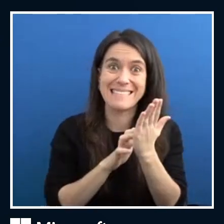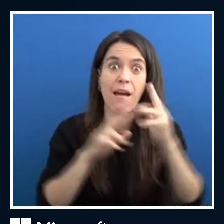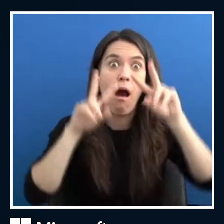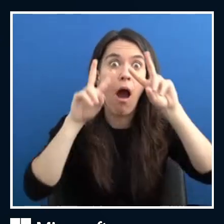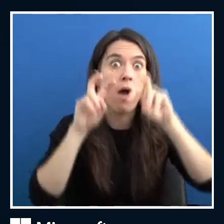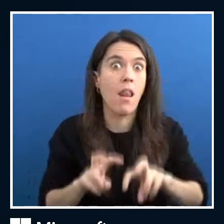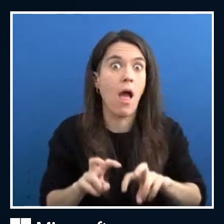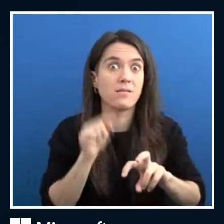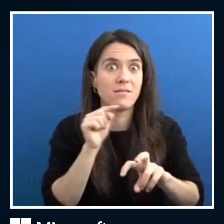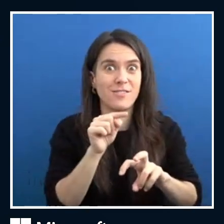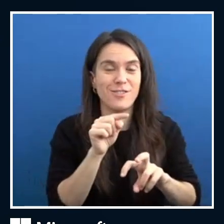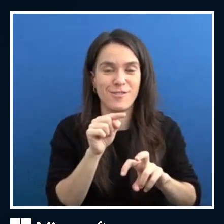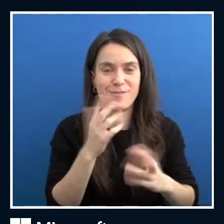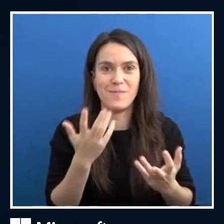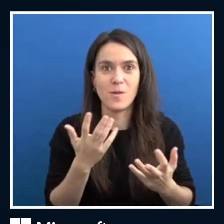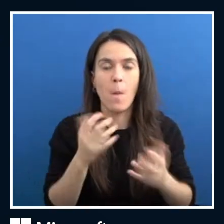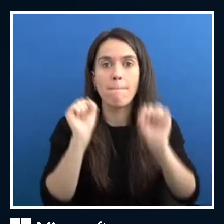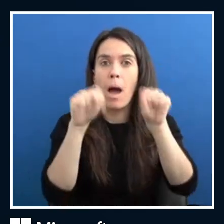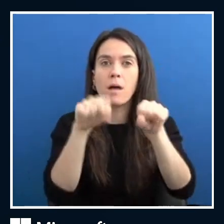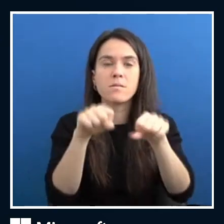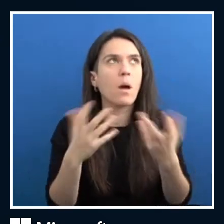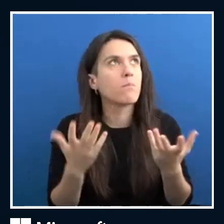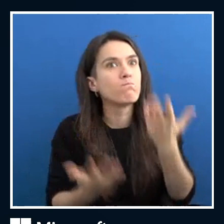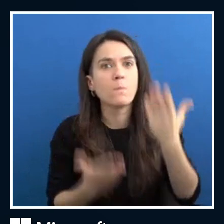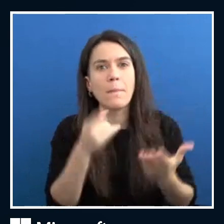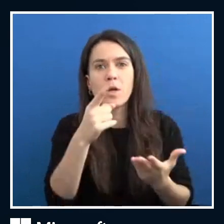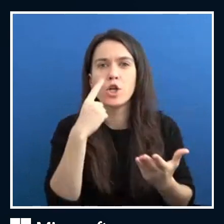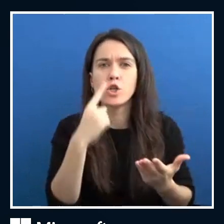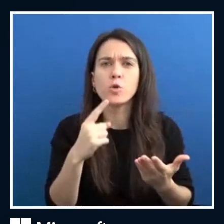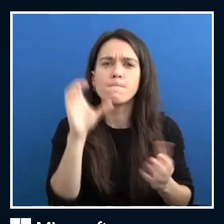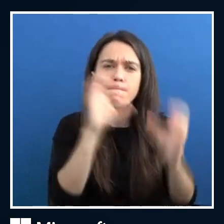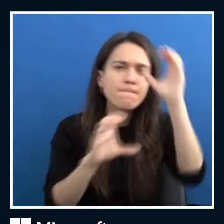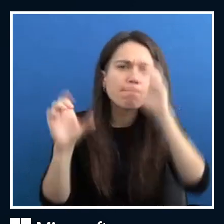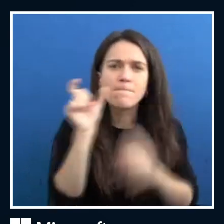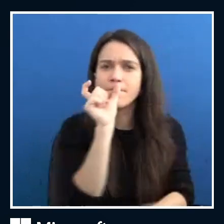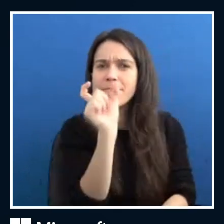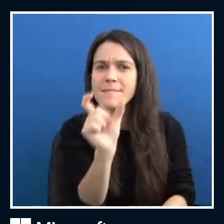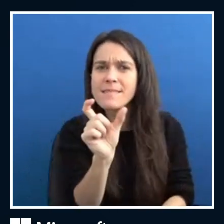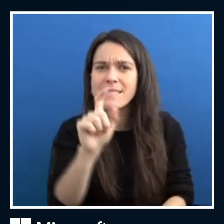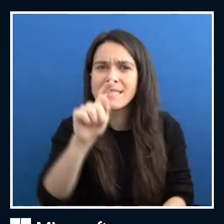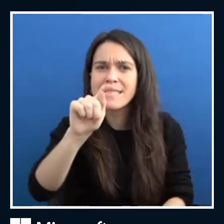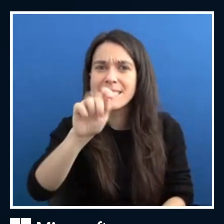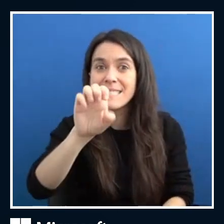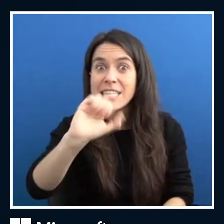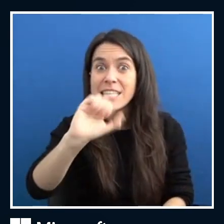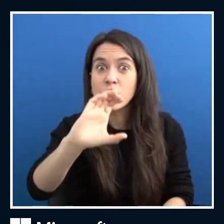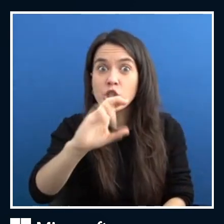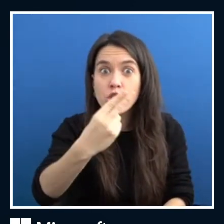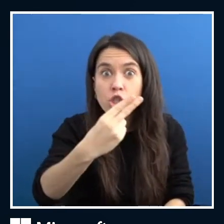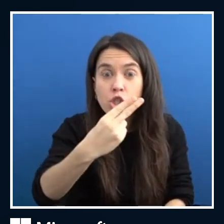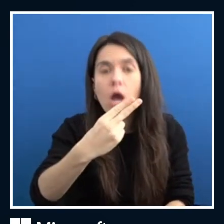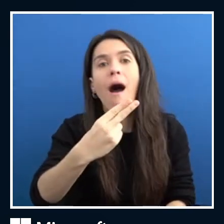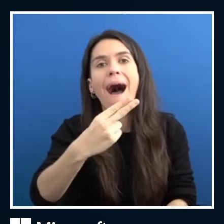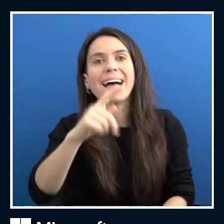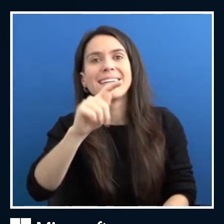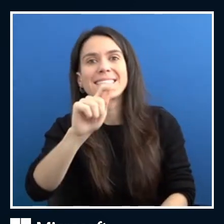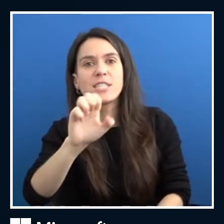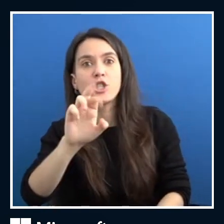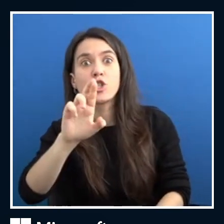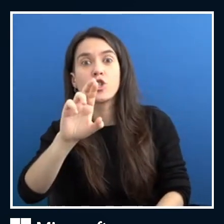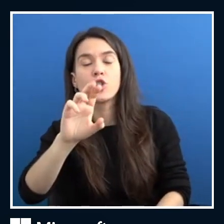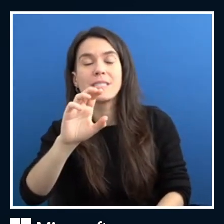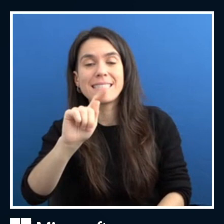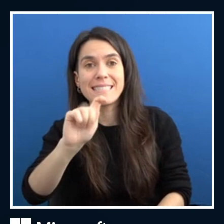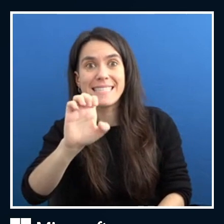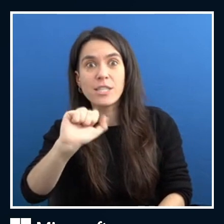possible, for example, that when you look for teach, that it will also look for teacher or taught and so on. And so it